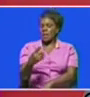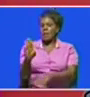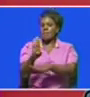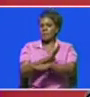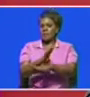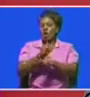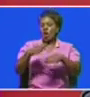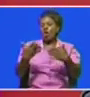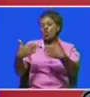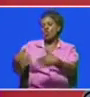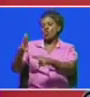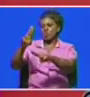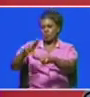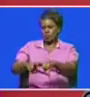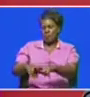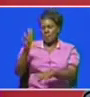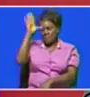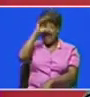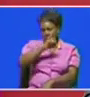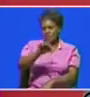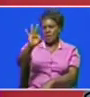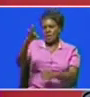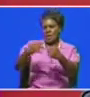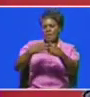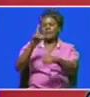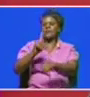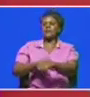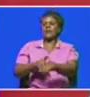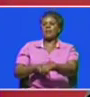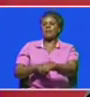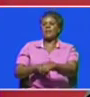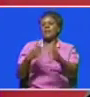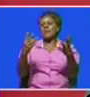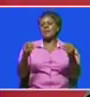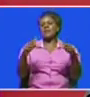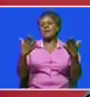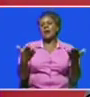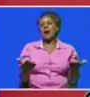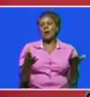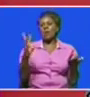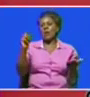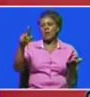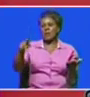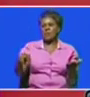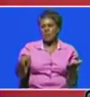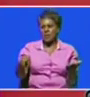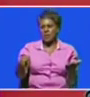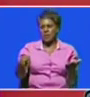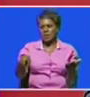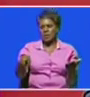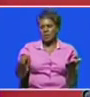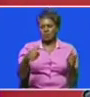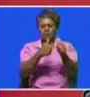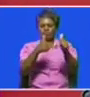or lose their seats upon missing 8 consecutive sittings. So just how easy will it be for these MPs to get away with their